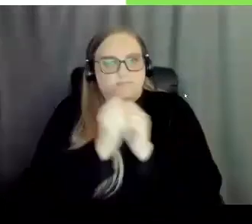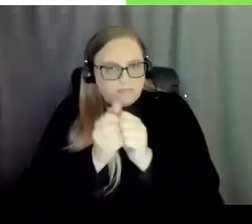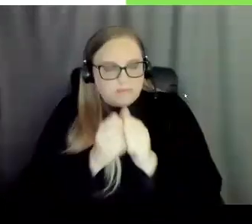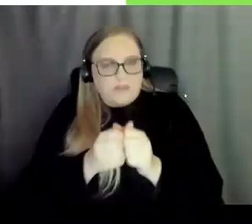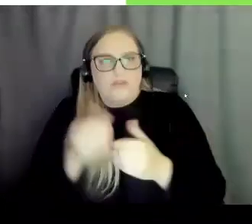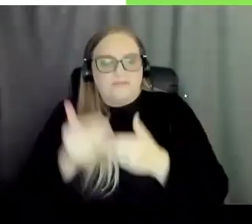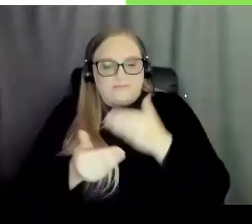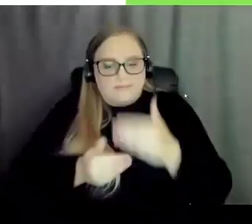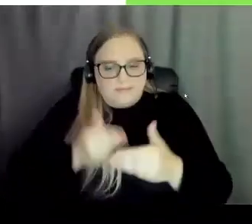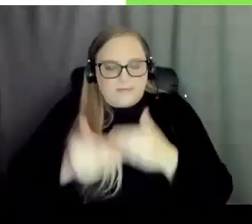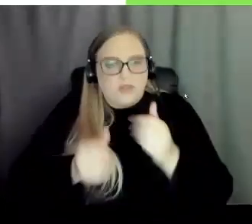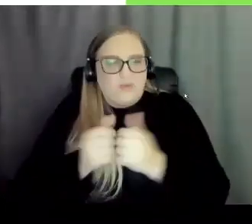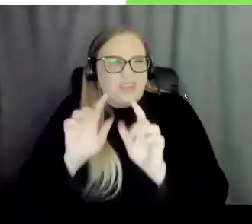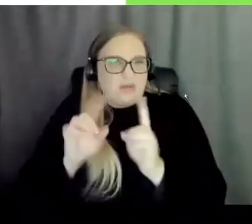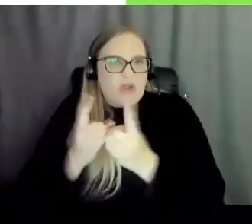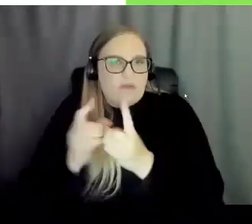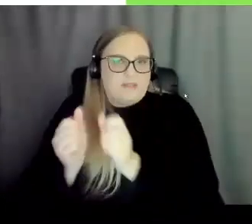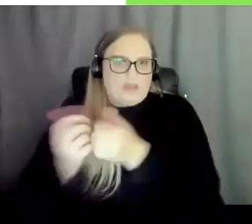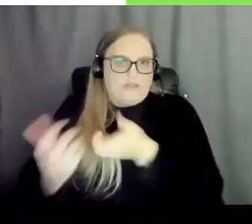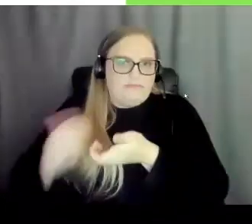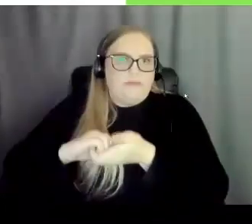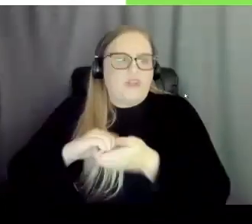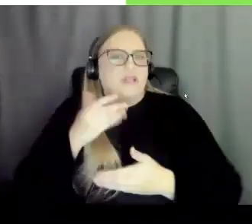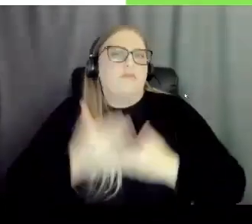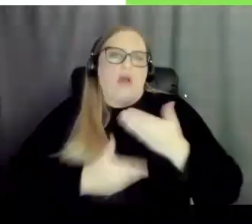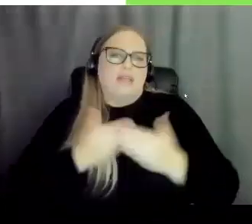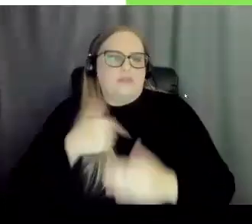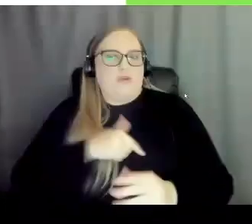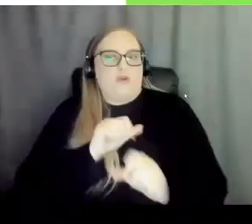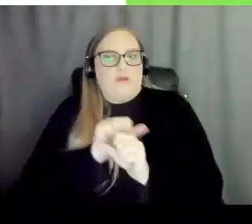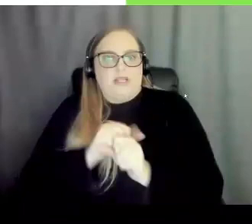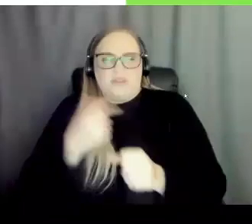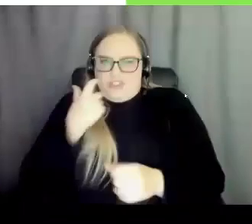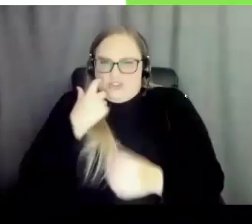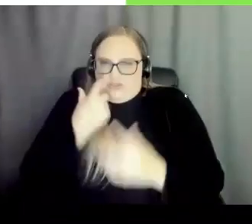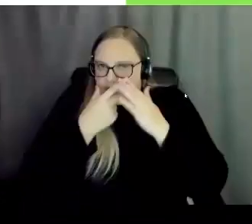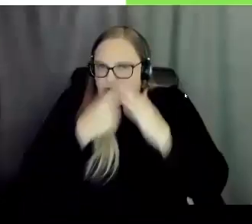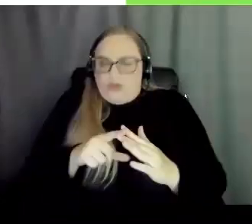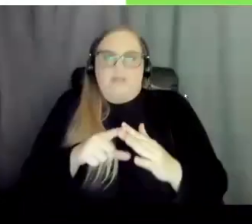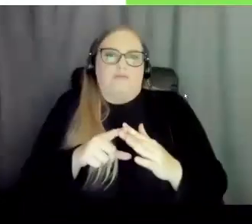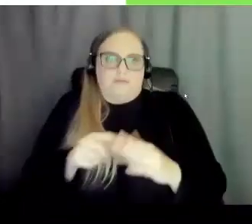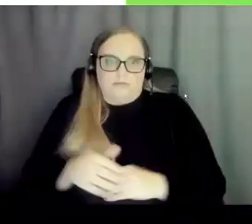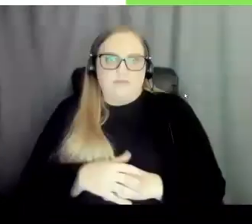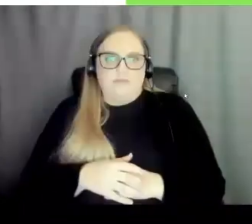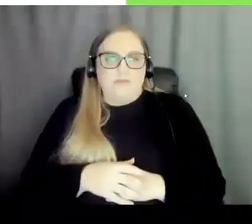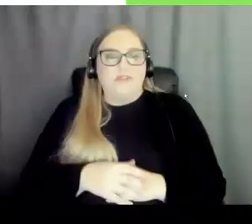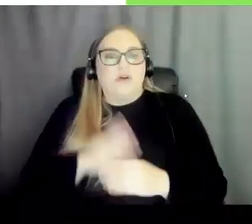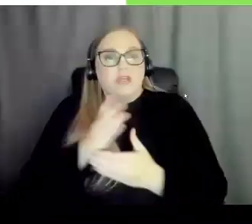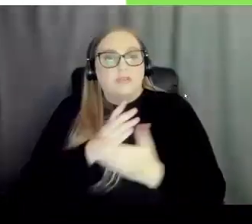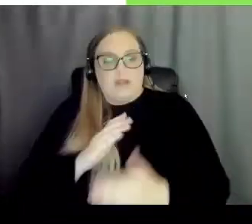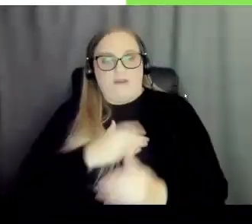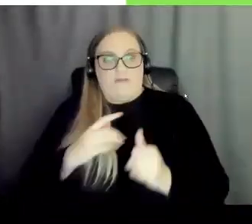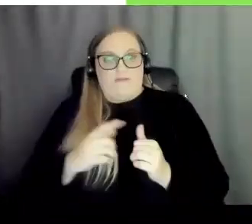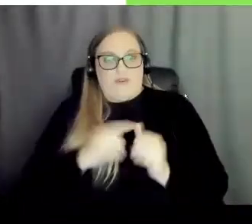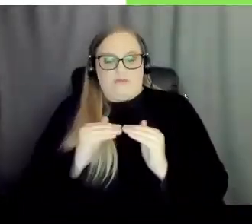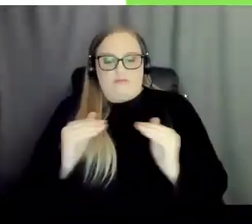phases with the department. So this is a process that we're working to, and we're at the very beginning of that process. So as part of our first stage of